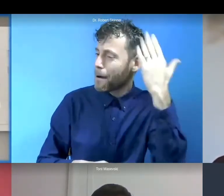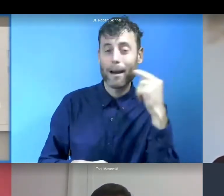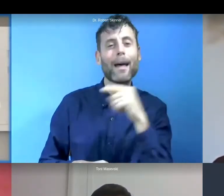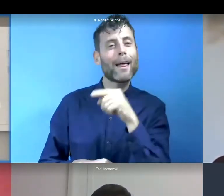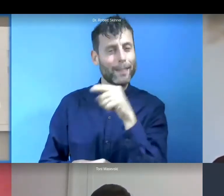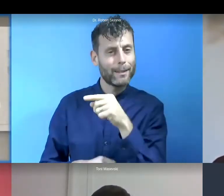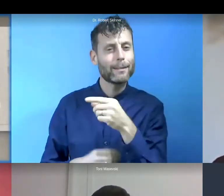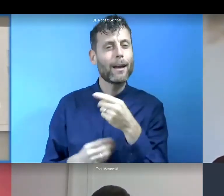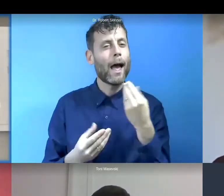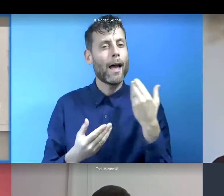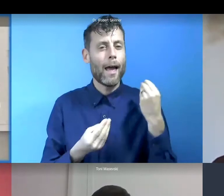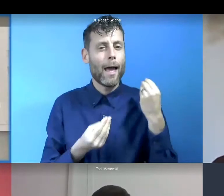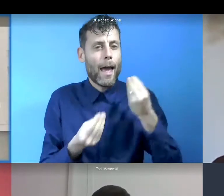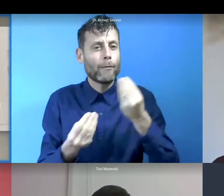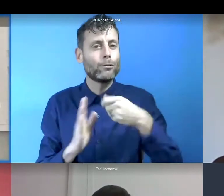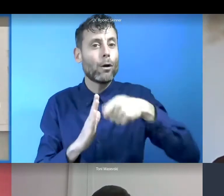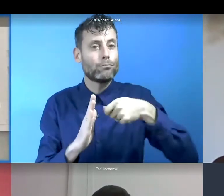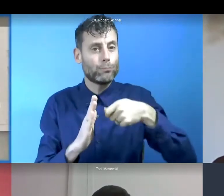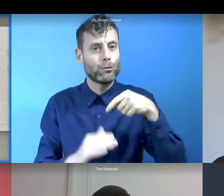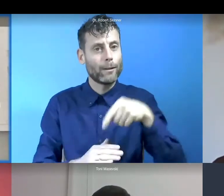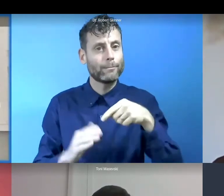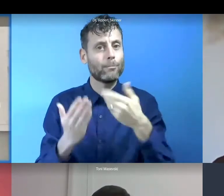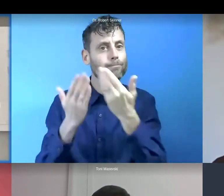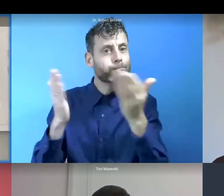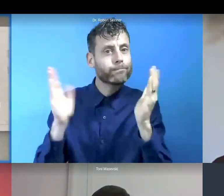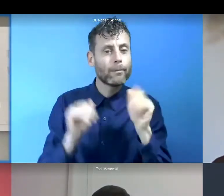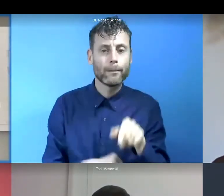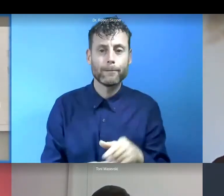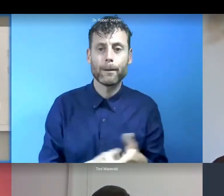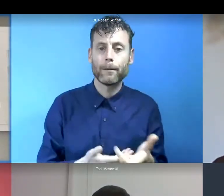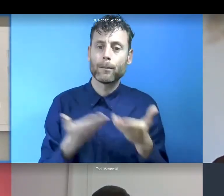Alexandra. And Toni Masevski,